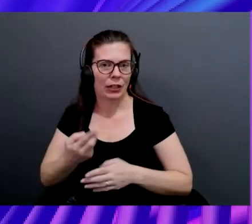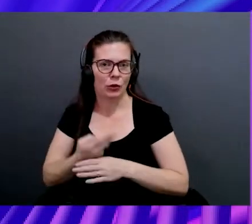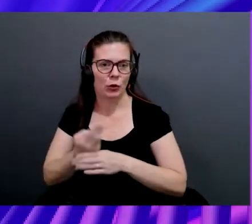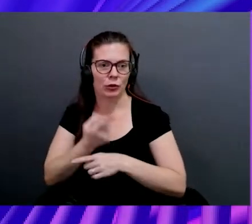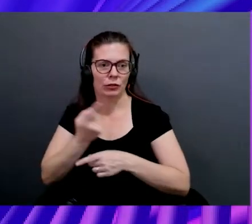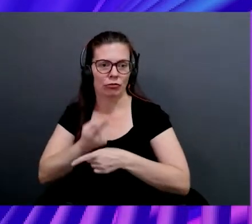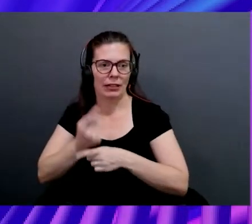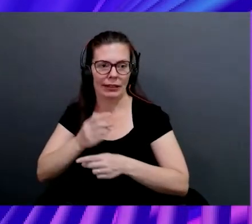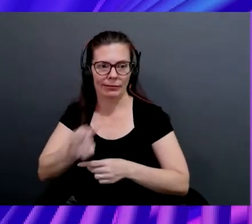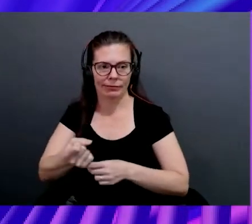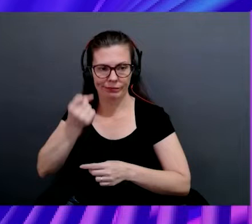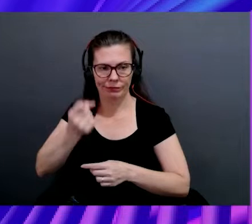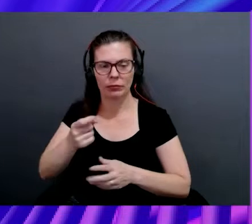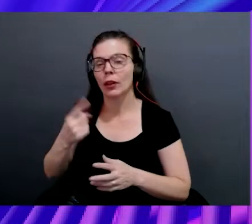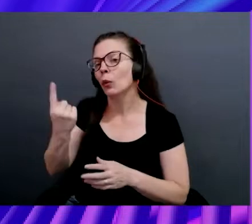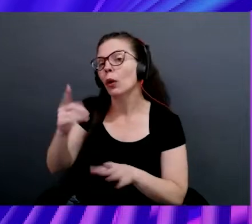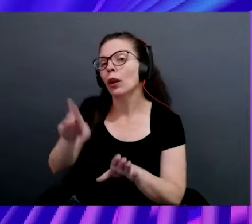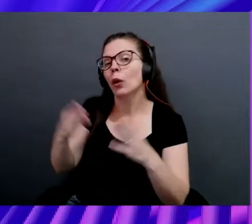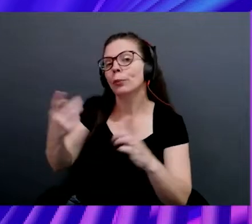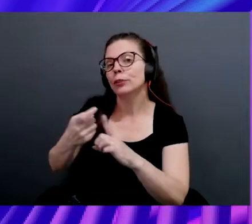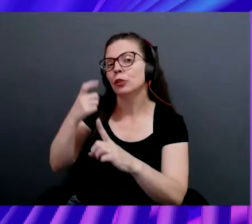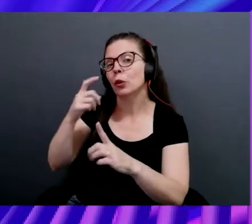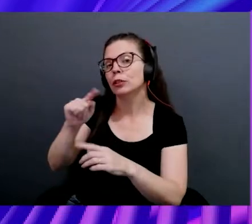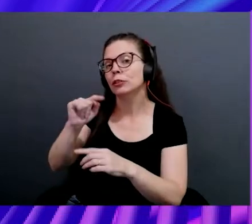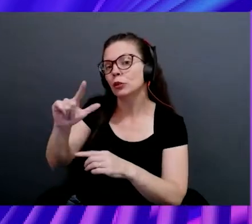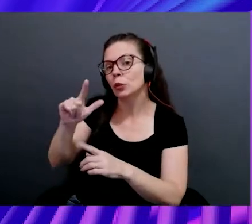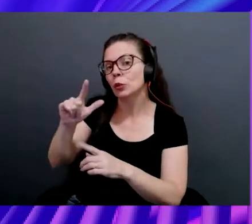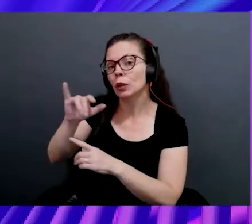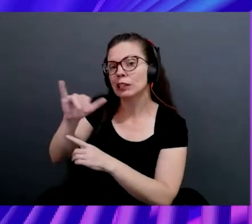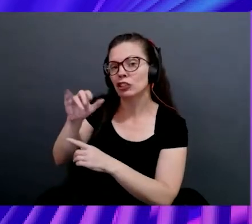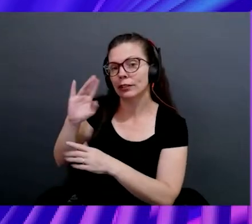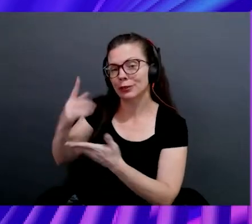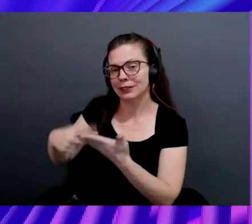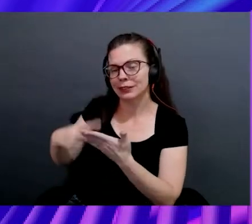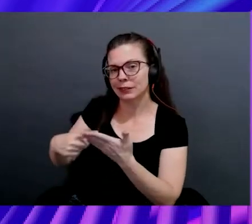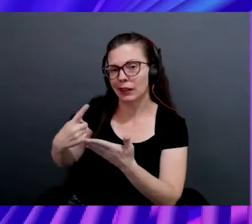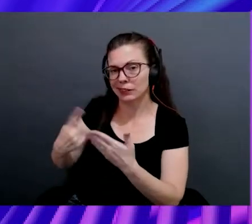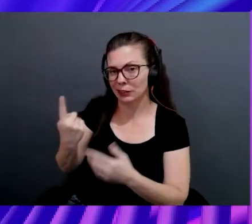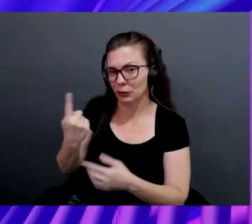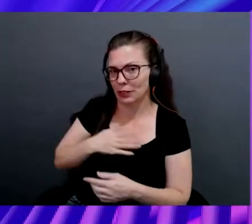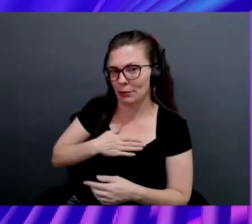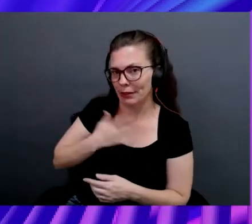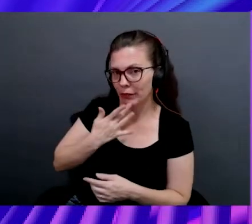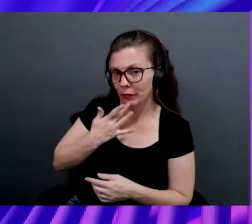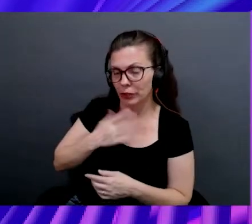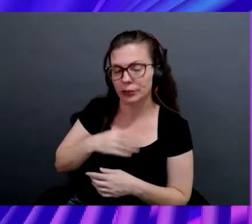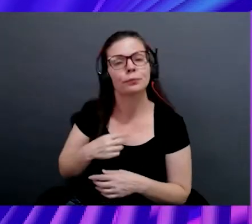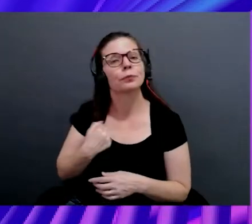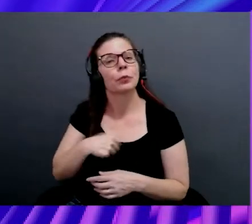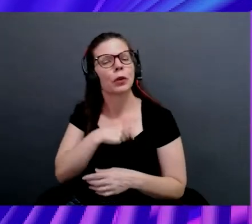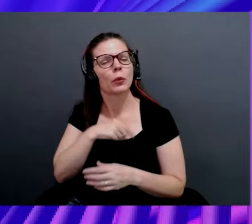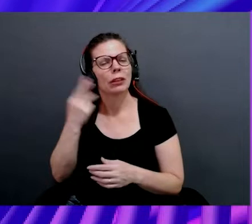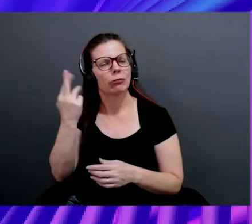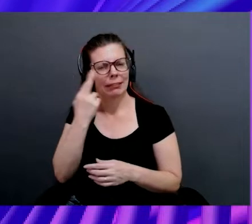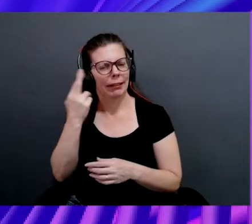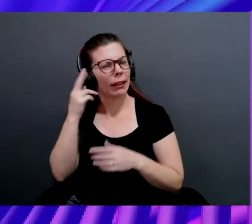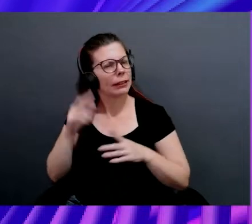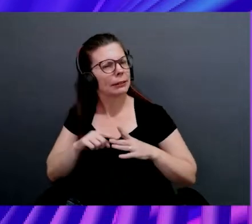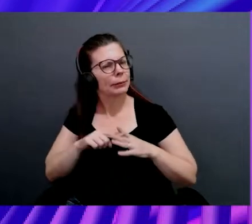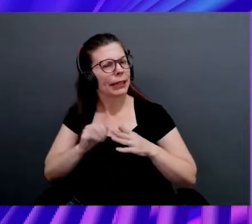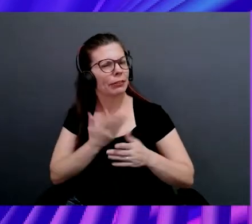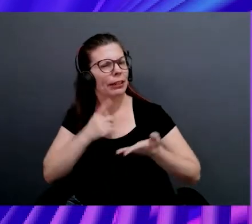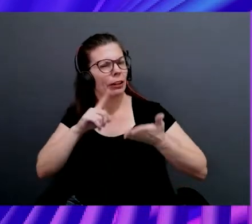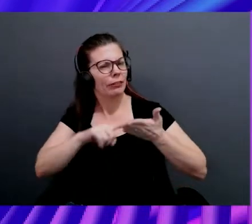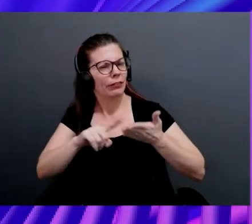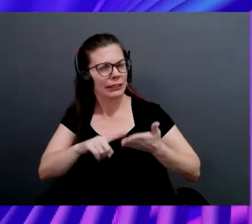of those open source tools is what Jason's going to talk about today, and it's one of my favorites. We found very early on during our investigations that